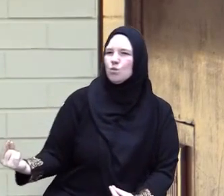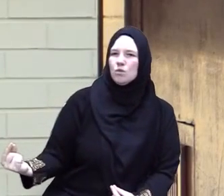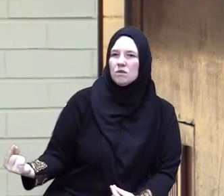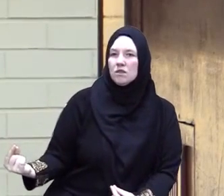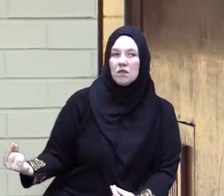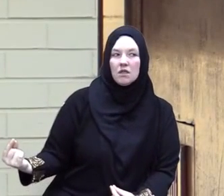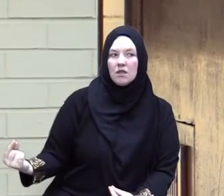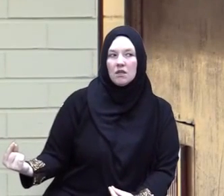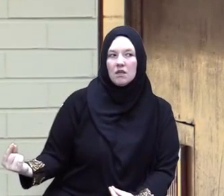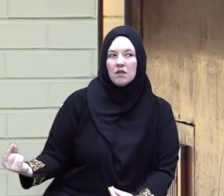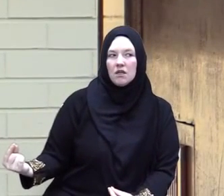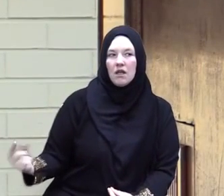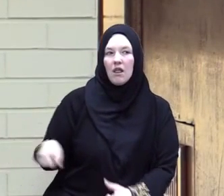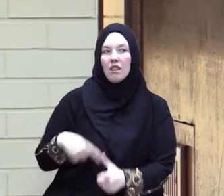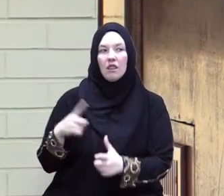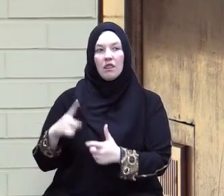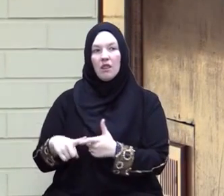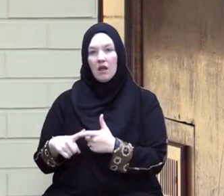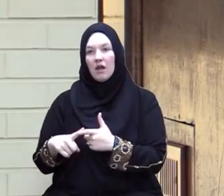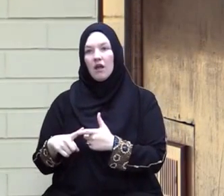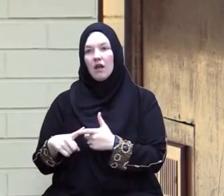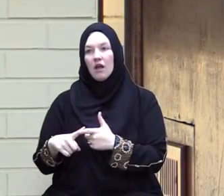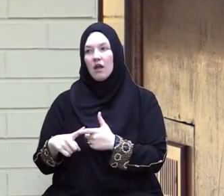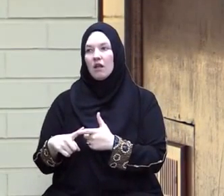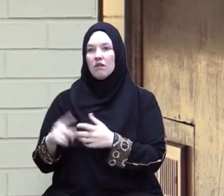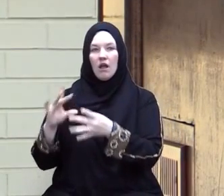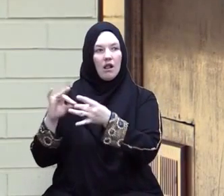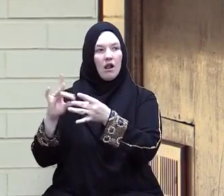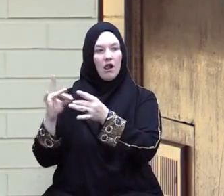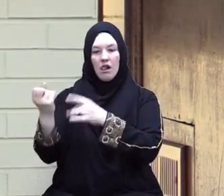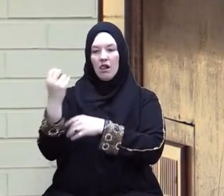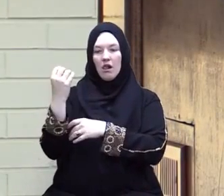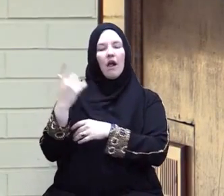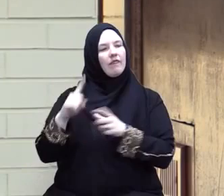those devils, they say, we are with you.